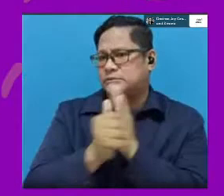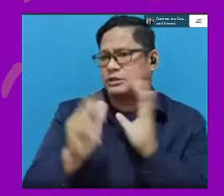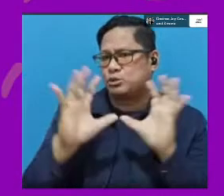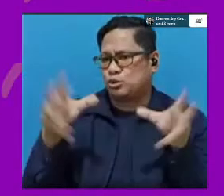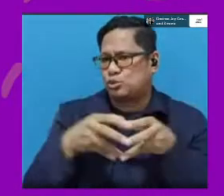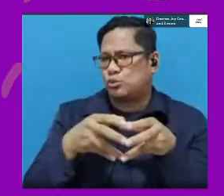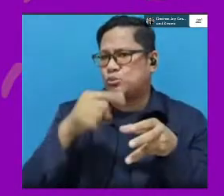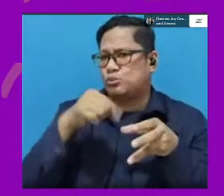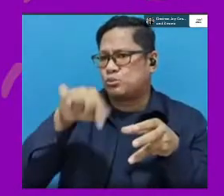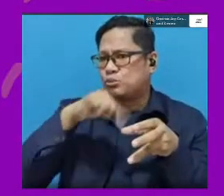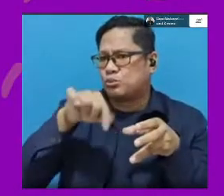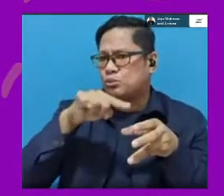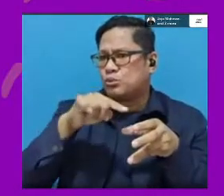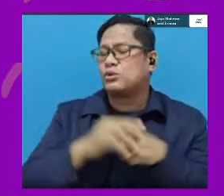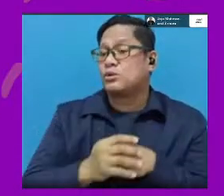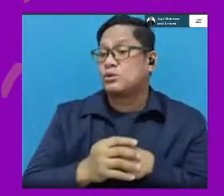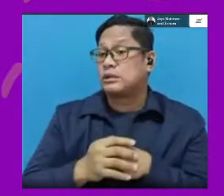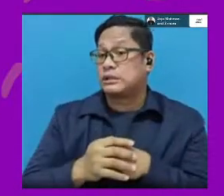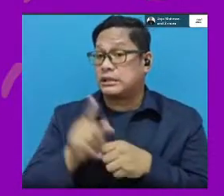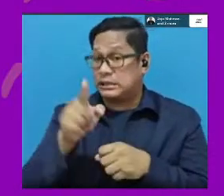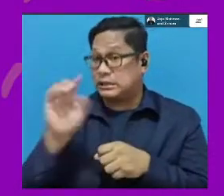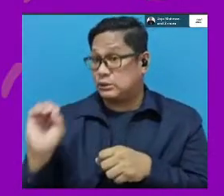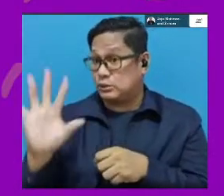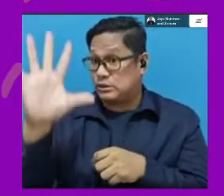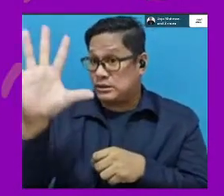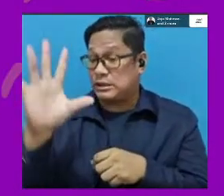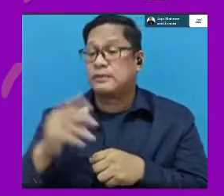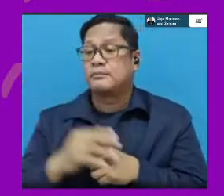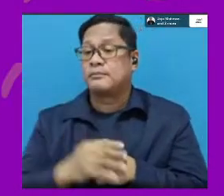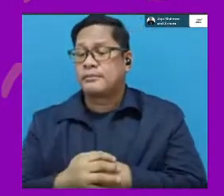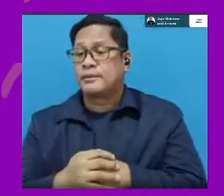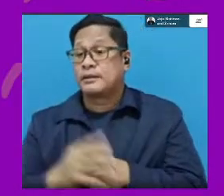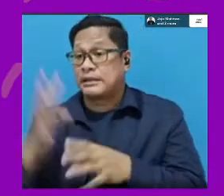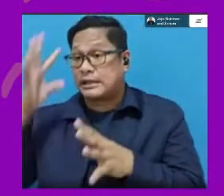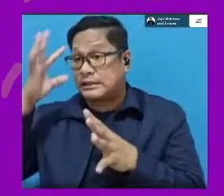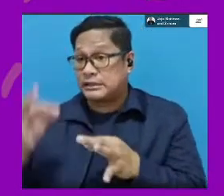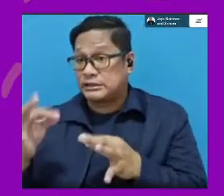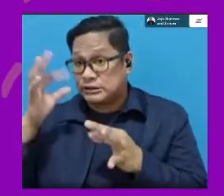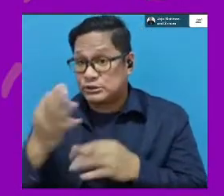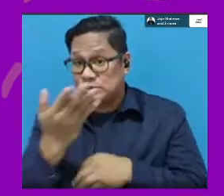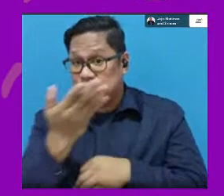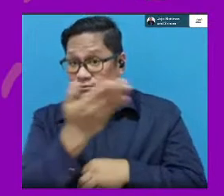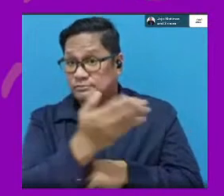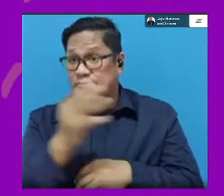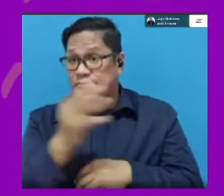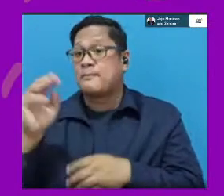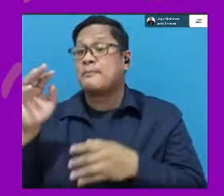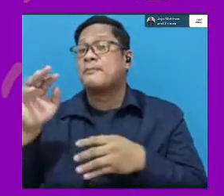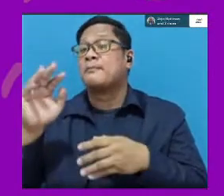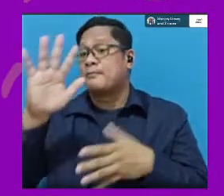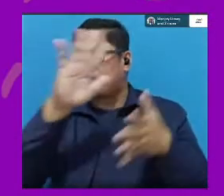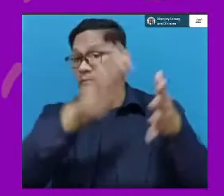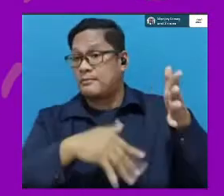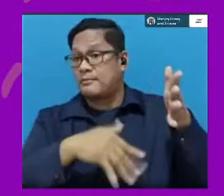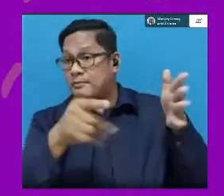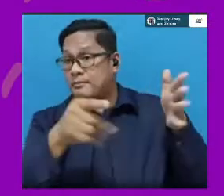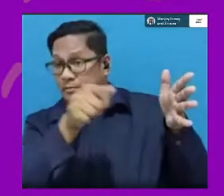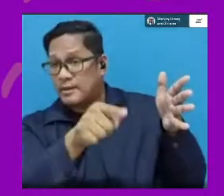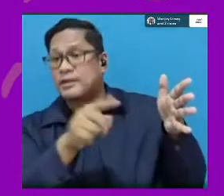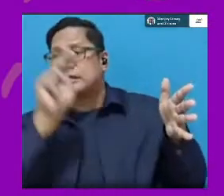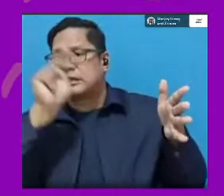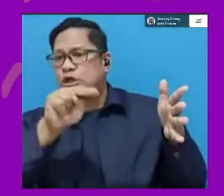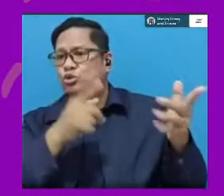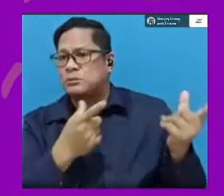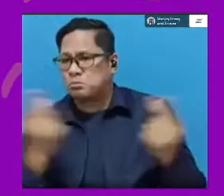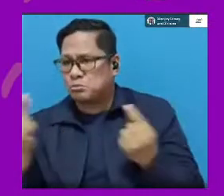So as shown in your screen is the decision matrix that needs to be complied